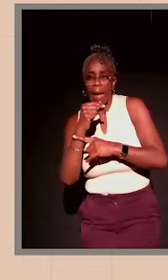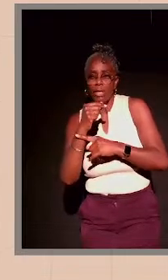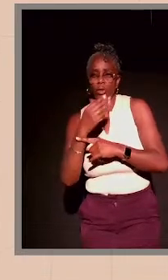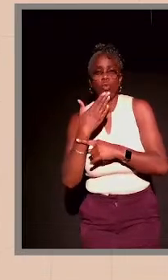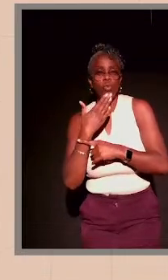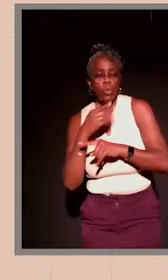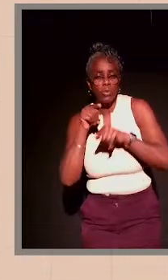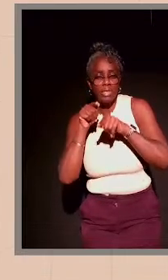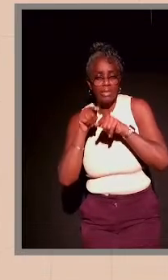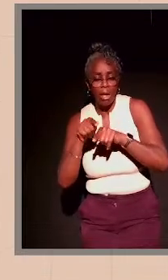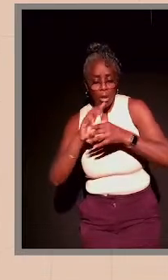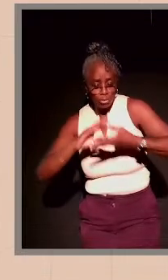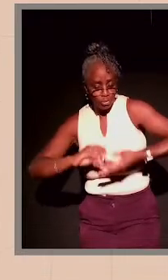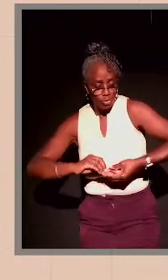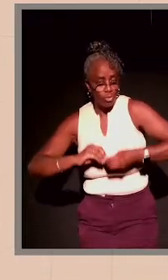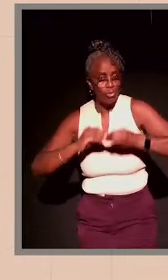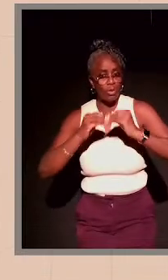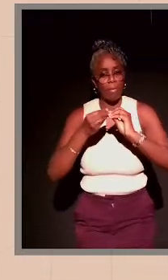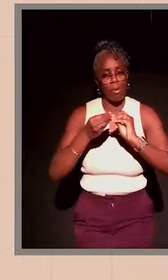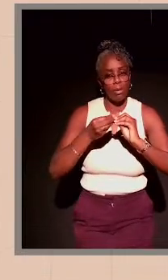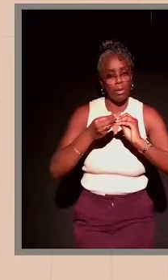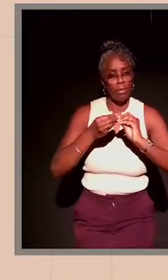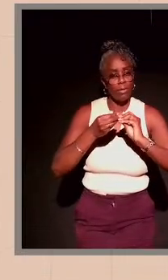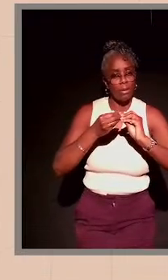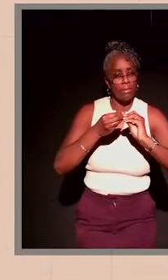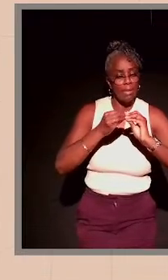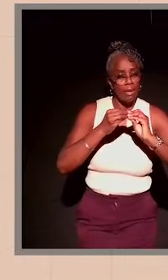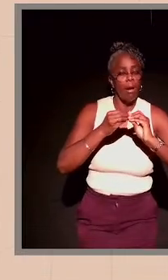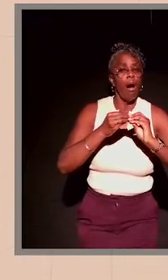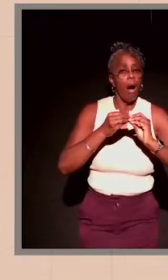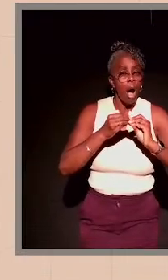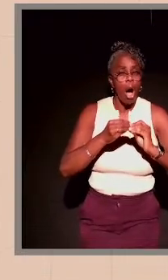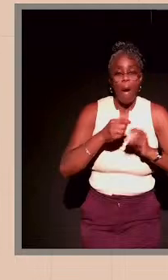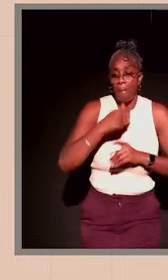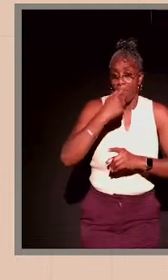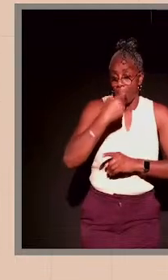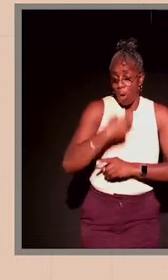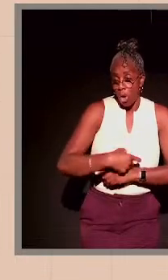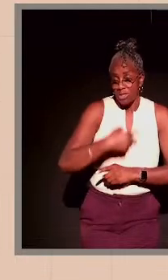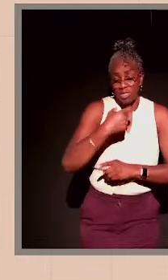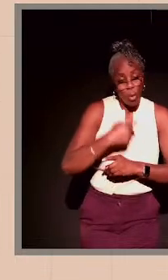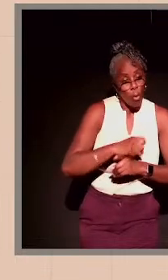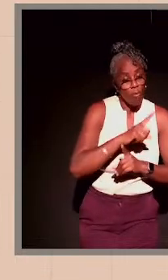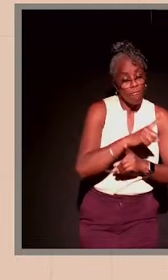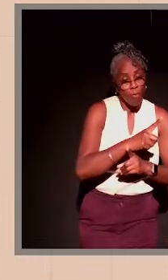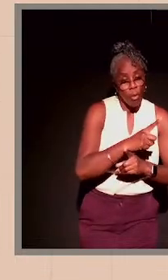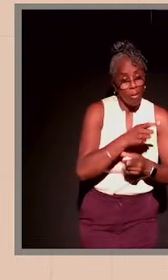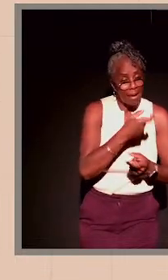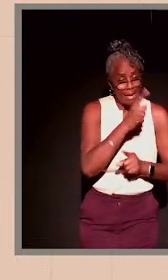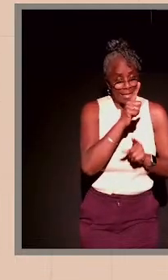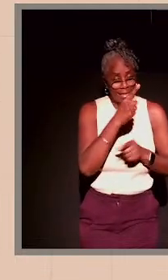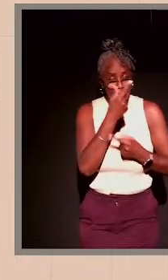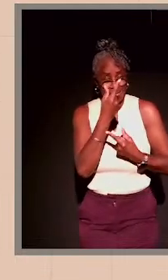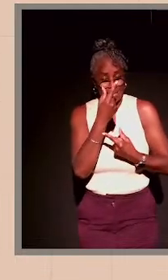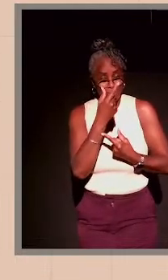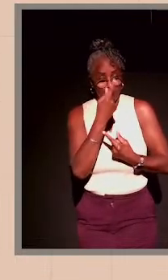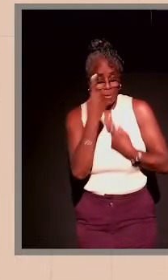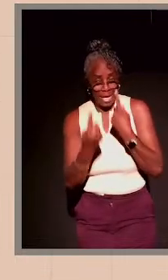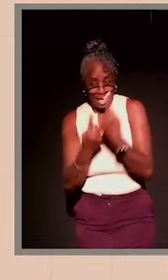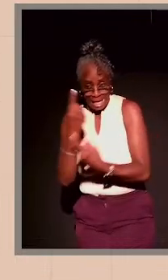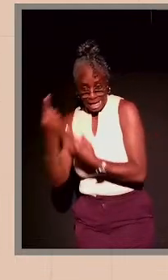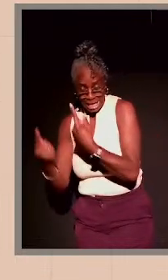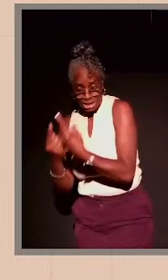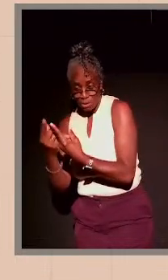to create custom waveforms for each oscillator by drawing into